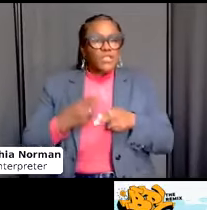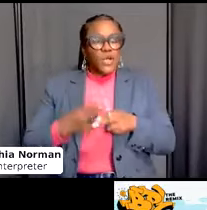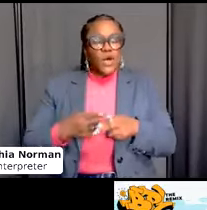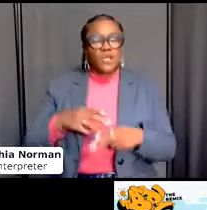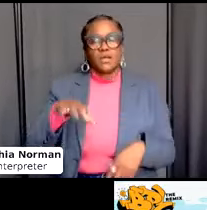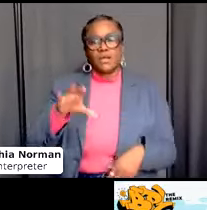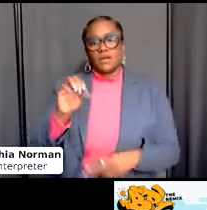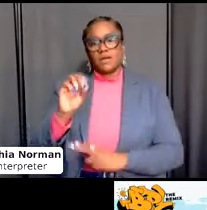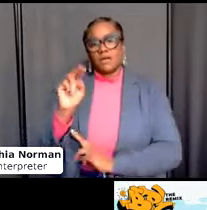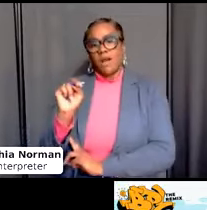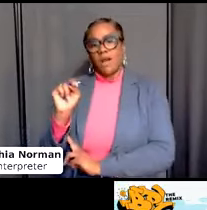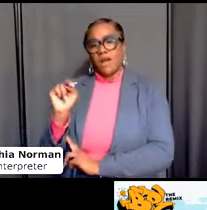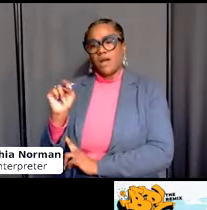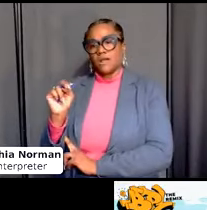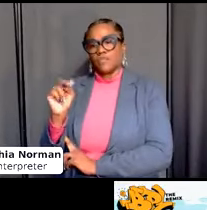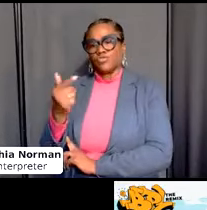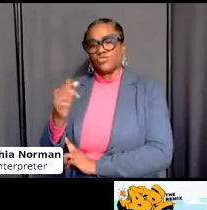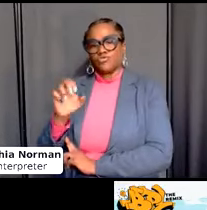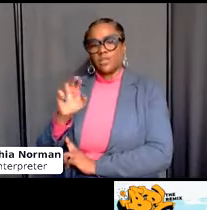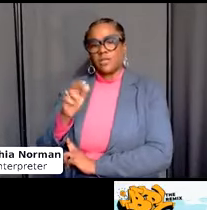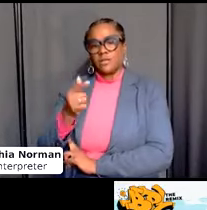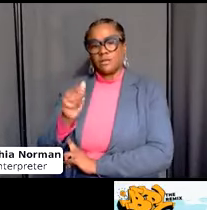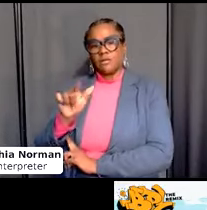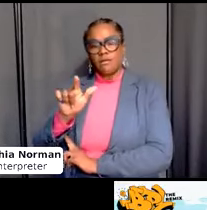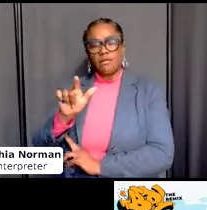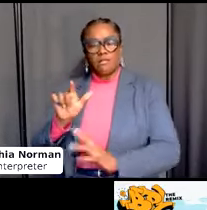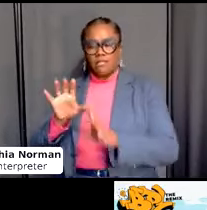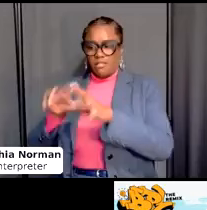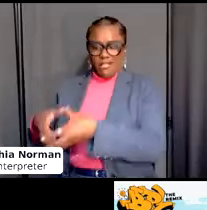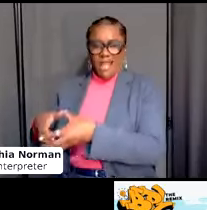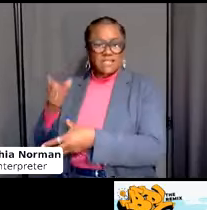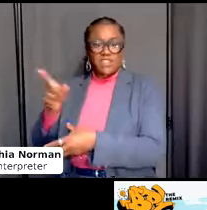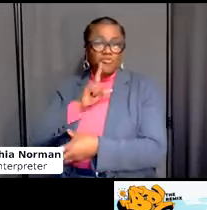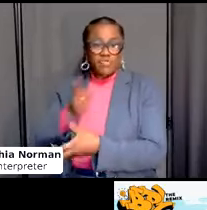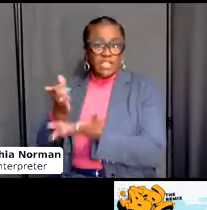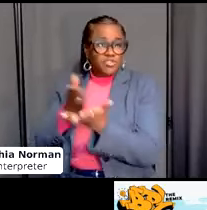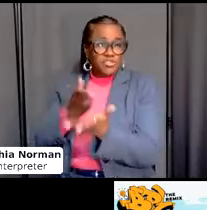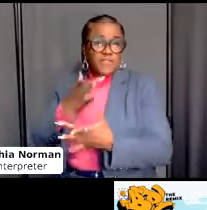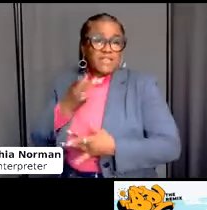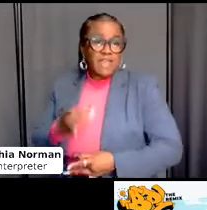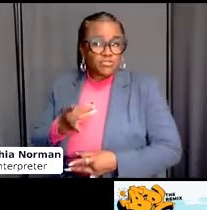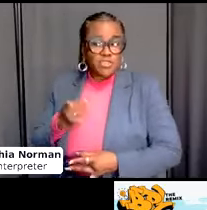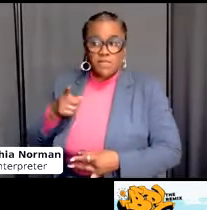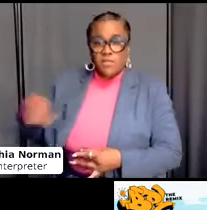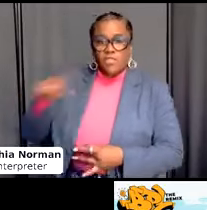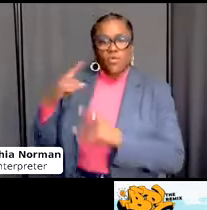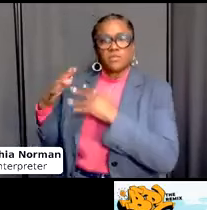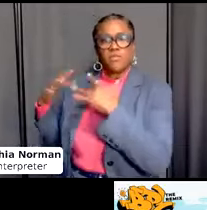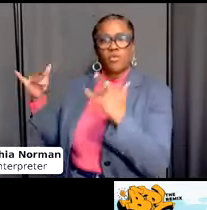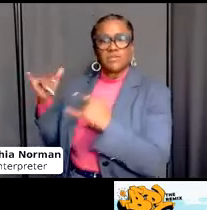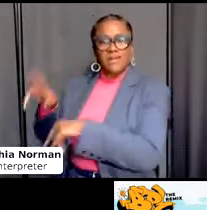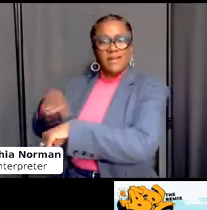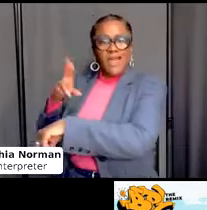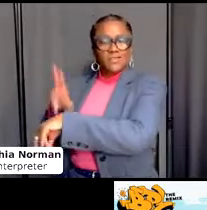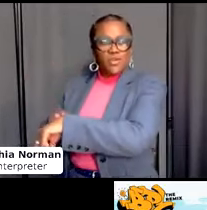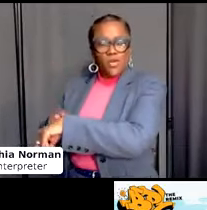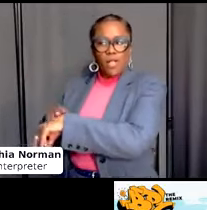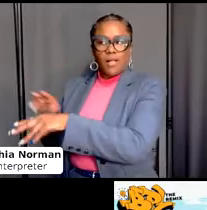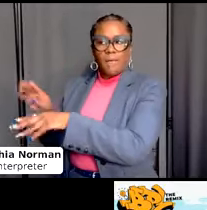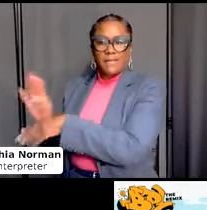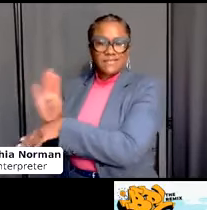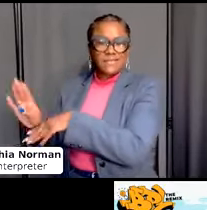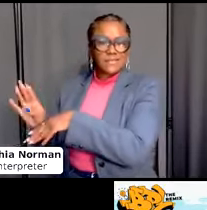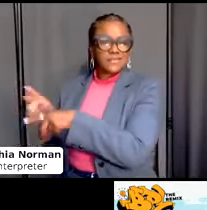class leadership, where they really are serving the interests of the multinational corporations and the foreign powers that need